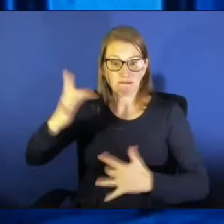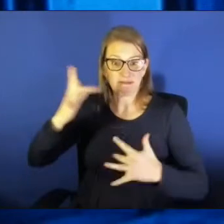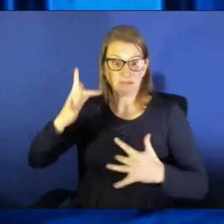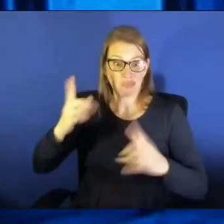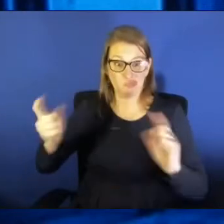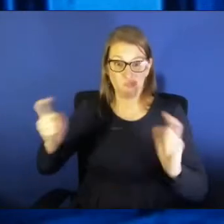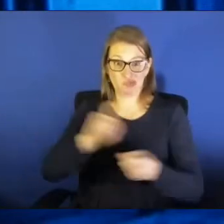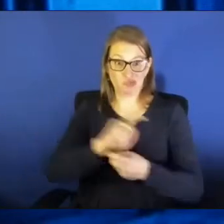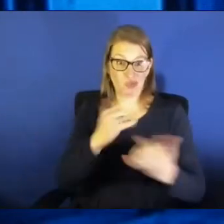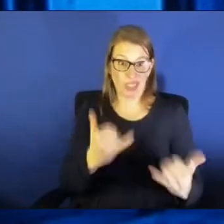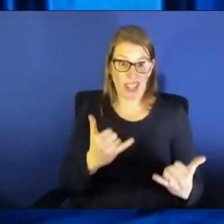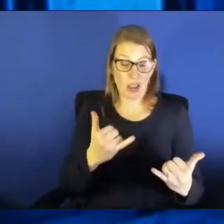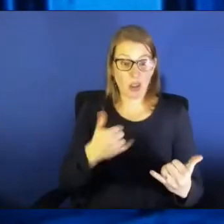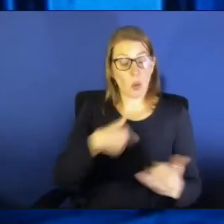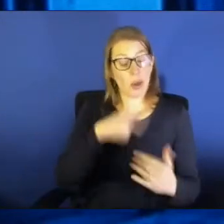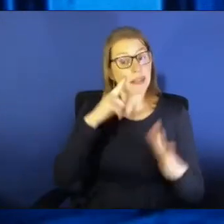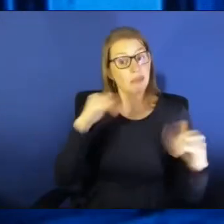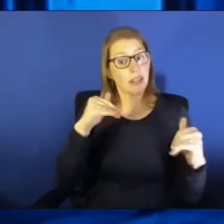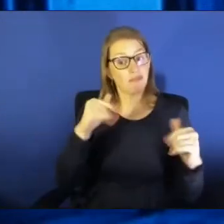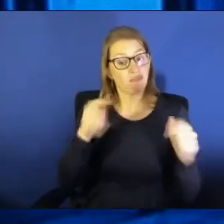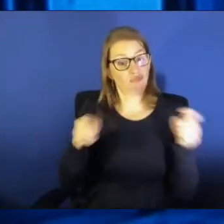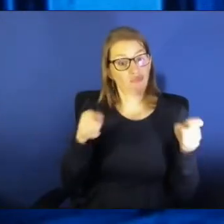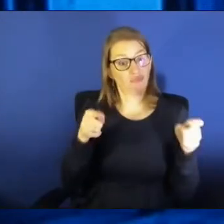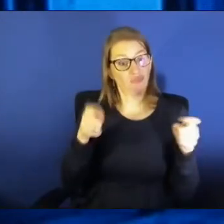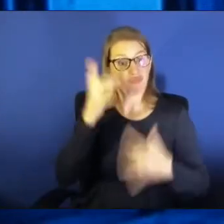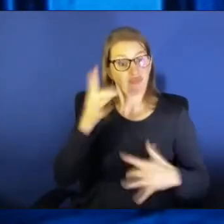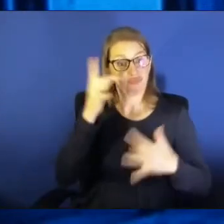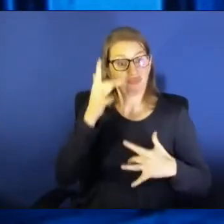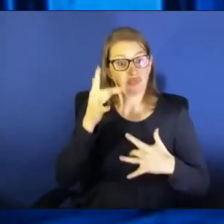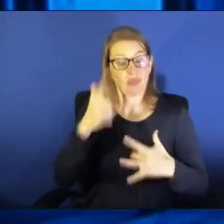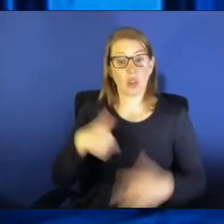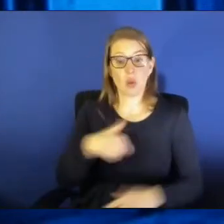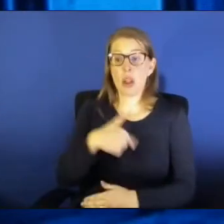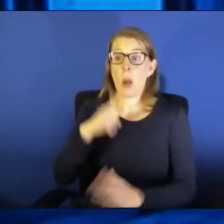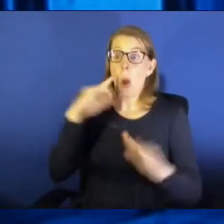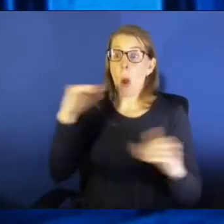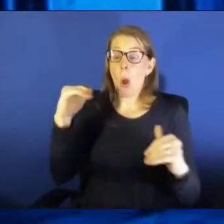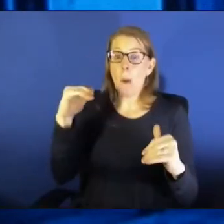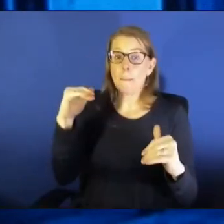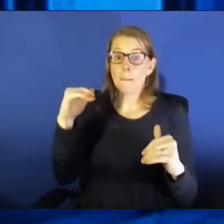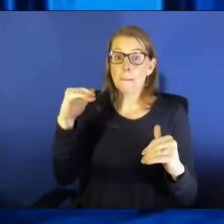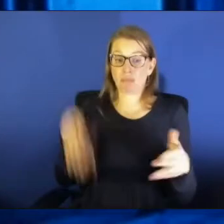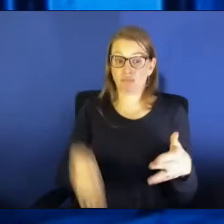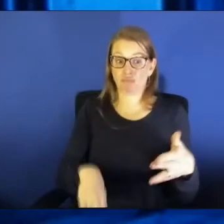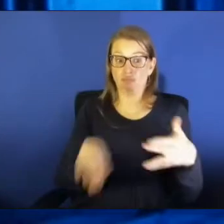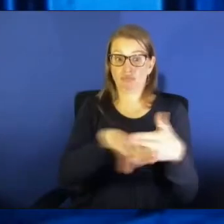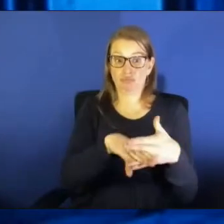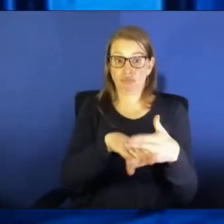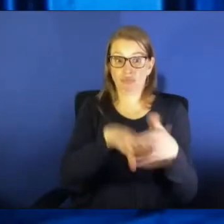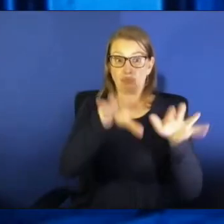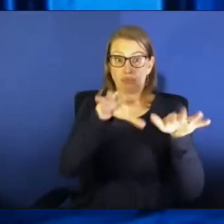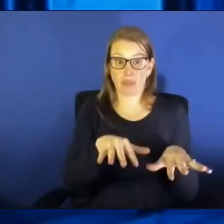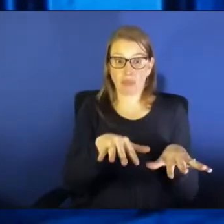to control the disease. We hope to get the disease in remission. And again, we're waiting on the data,